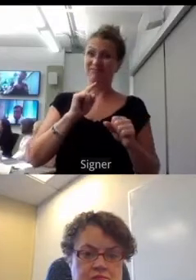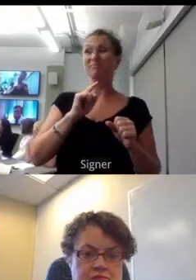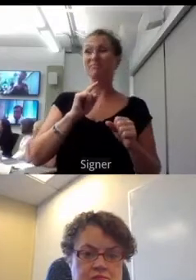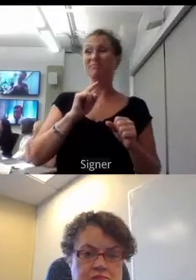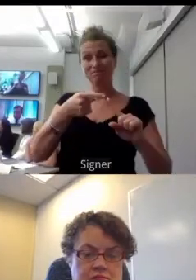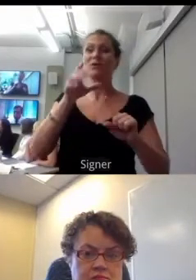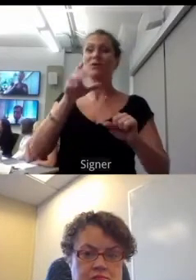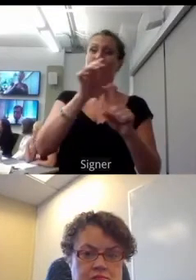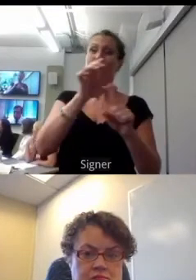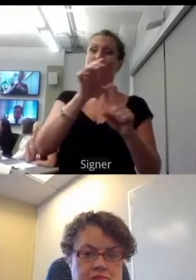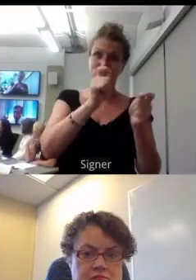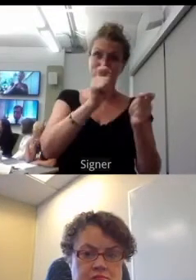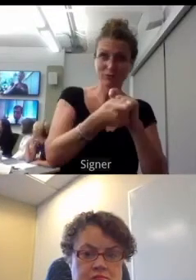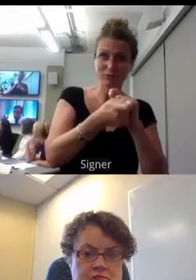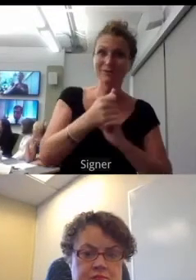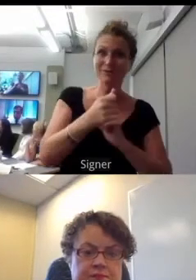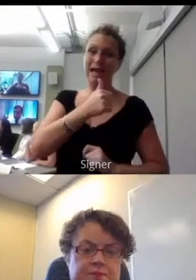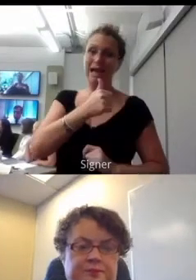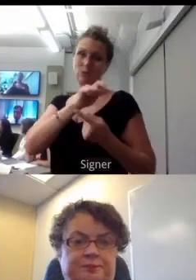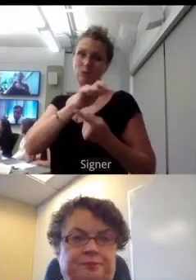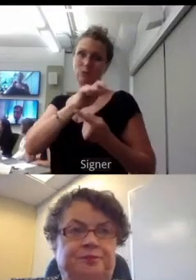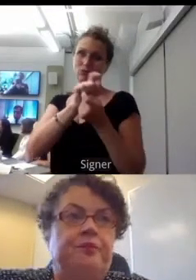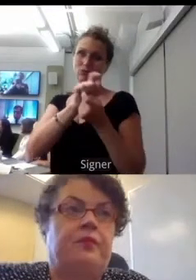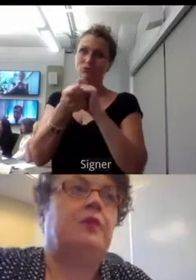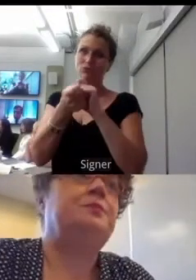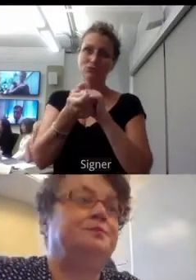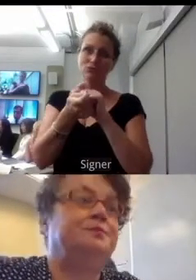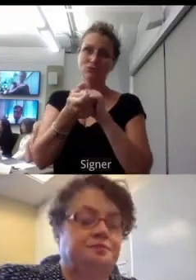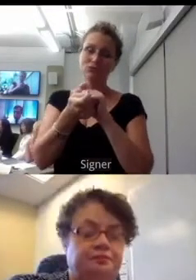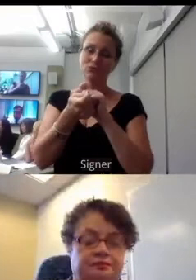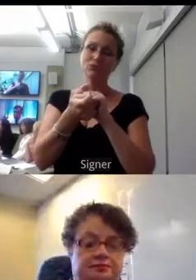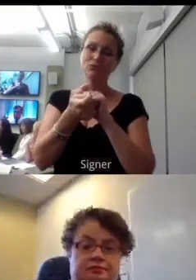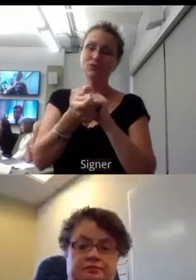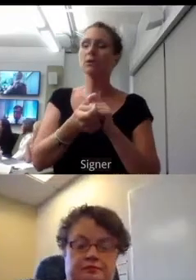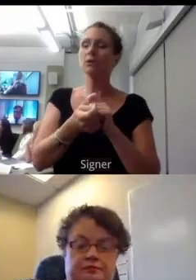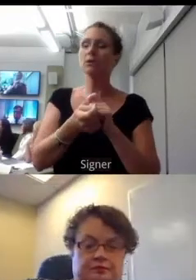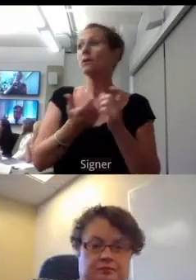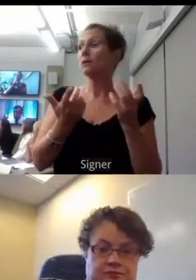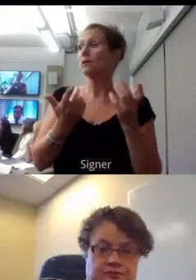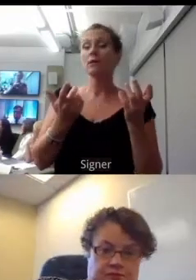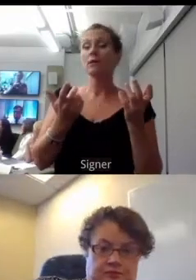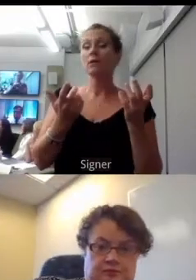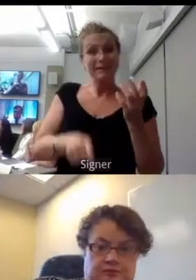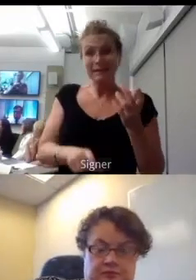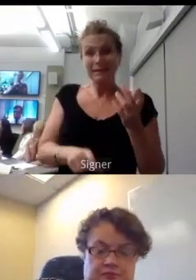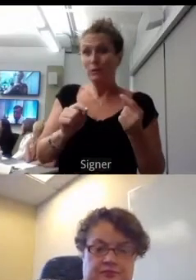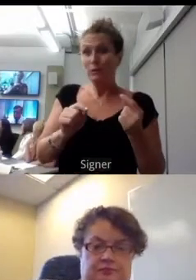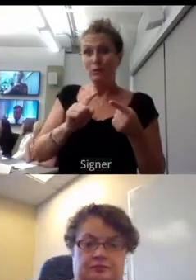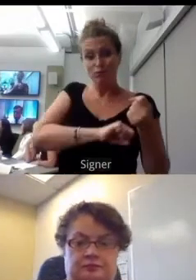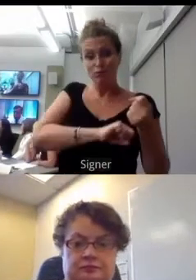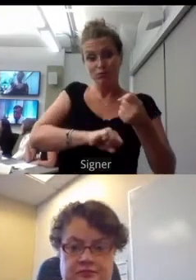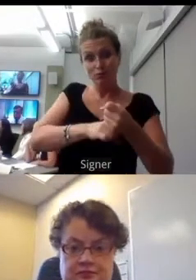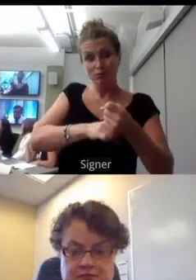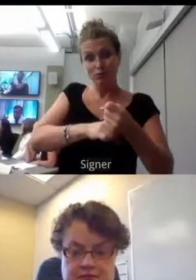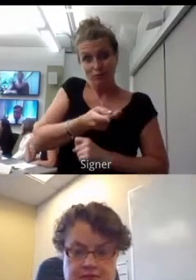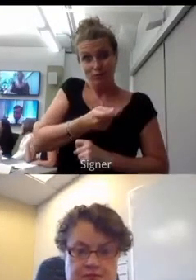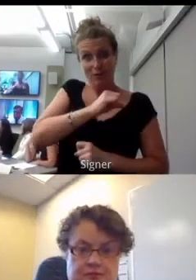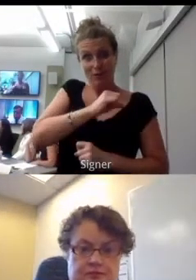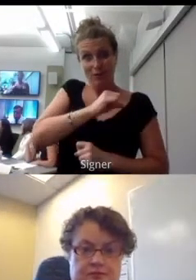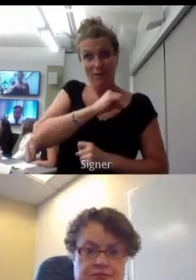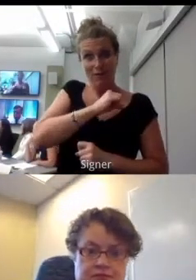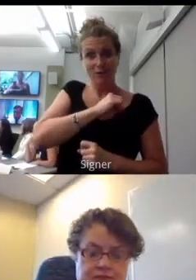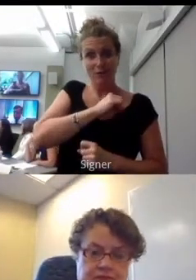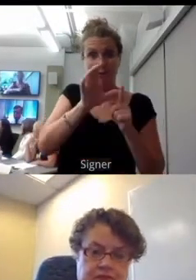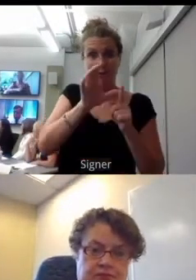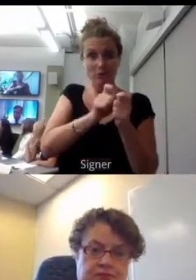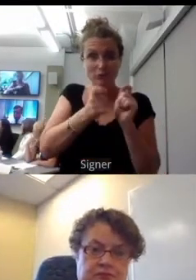of the things that we need to do to really make sure that we go farther. And as I've looked at some of the discussion